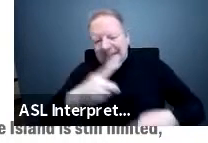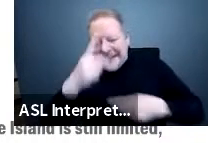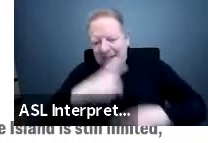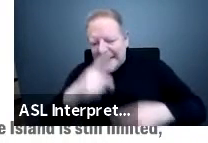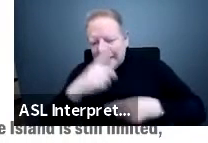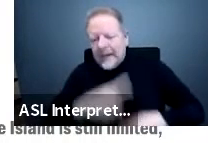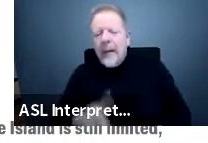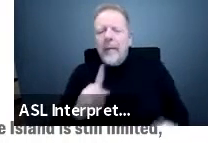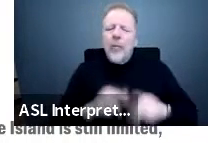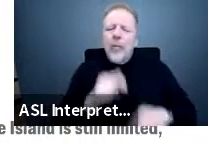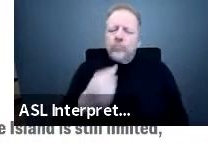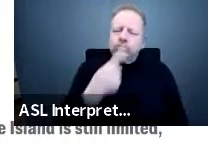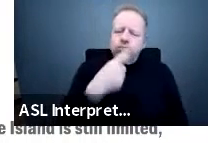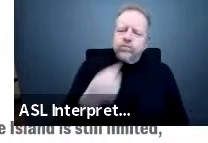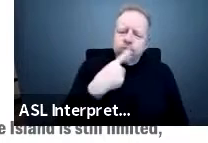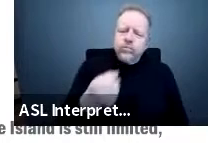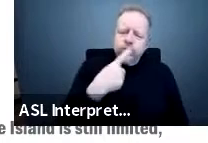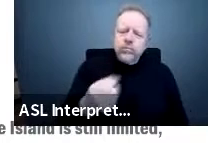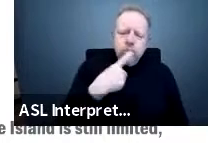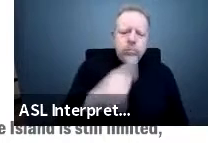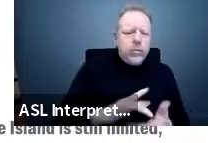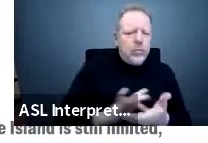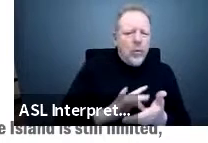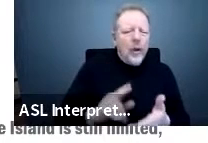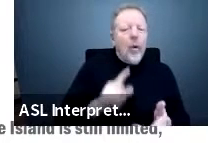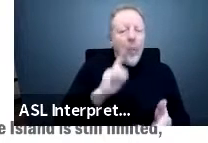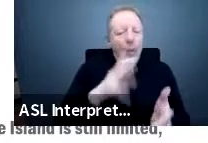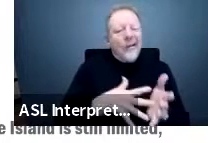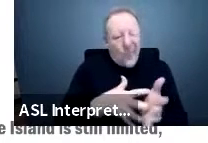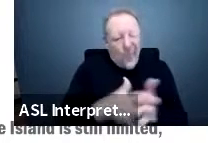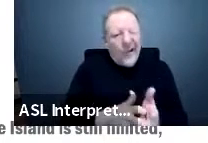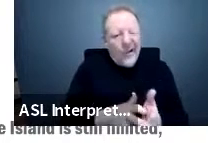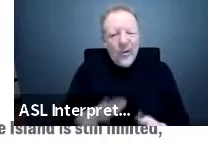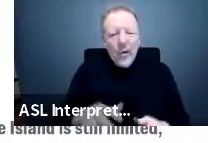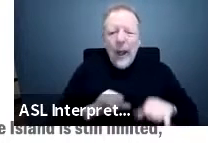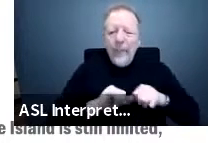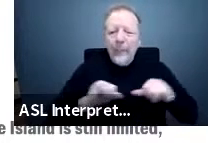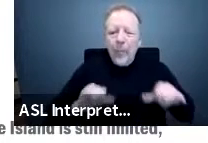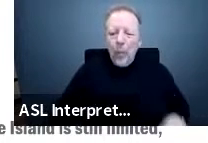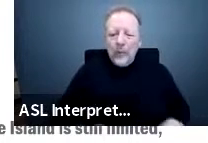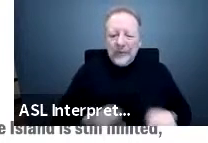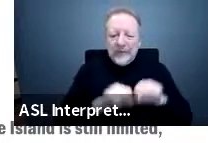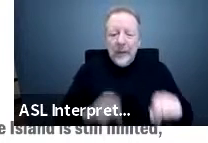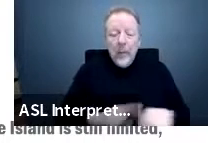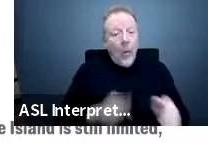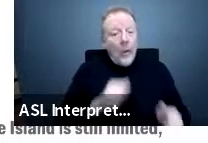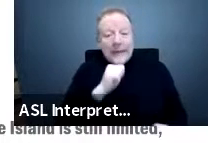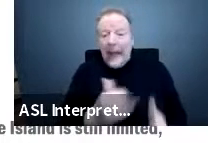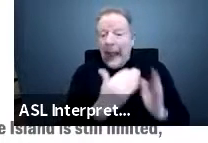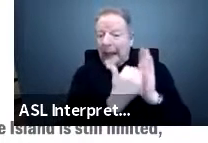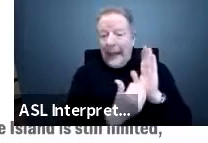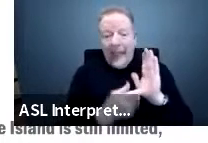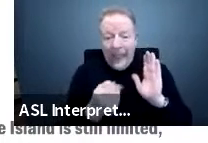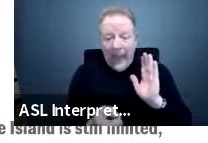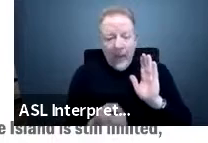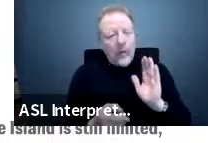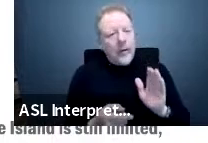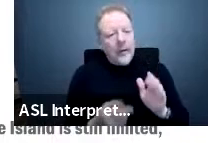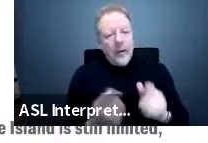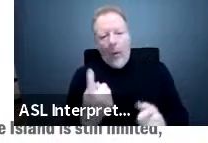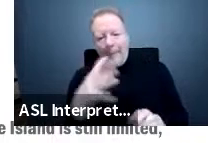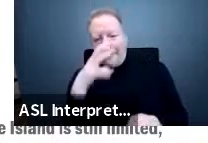system, or people that take medications that weaken the immune system. I also want to say what's not listed on here is that we are